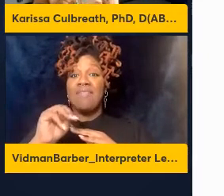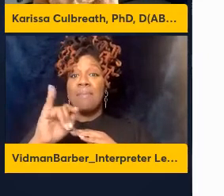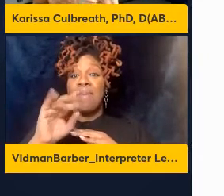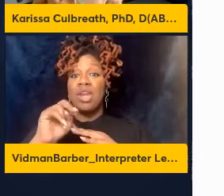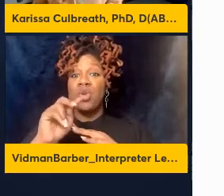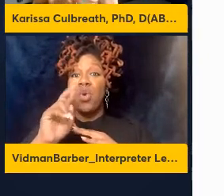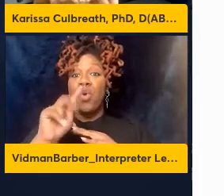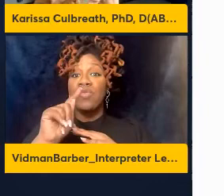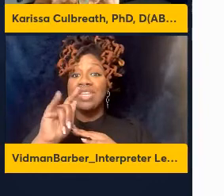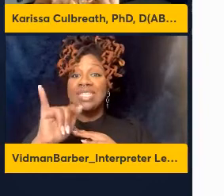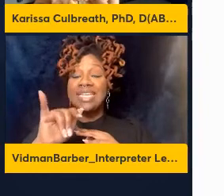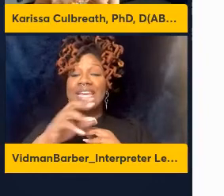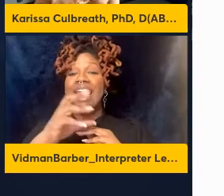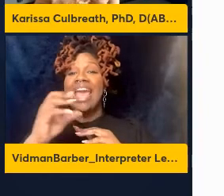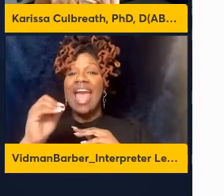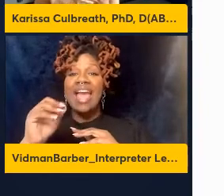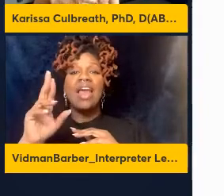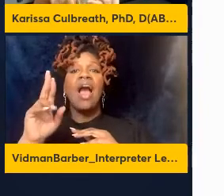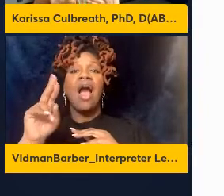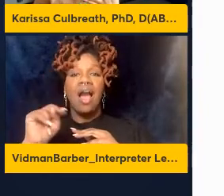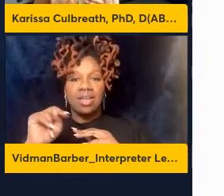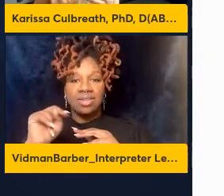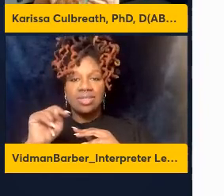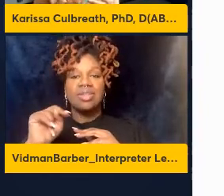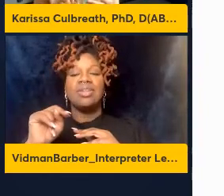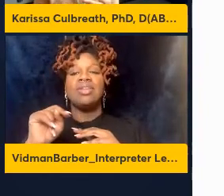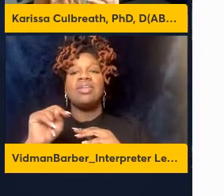uninsured and rural communities had a